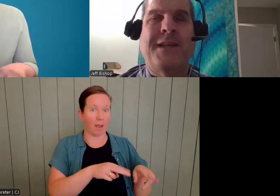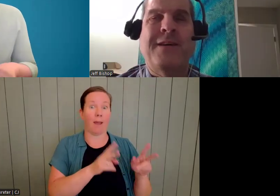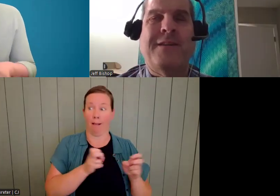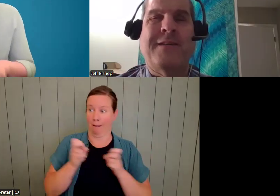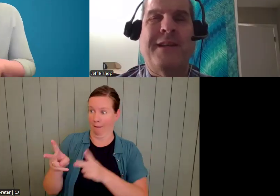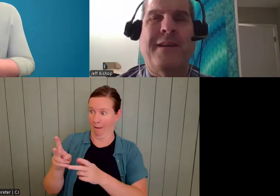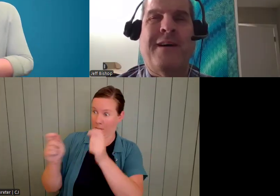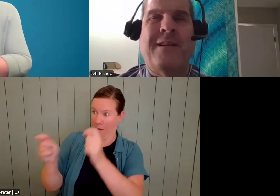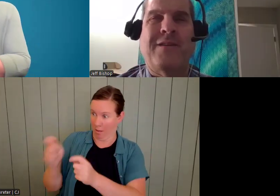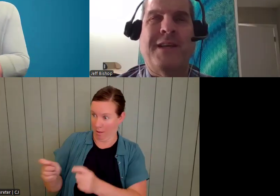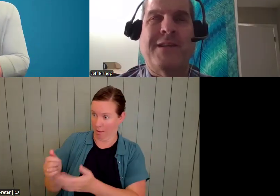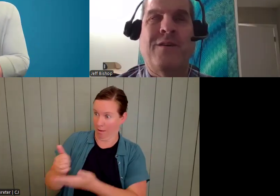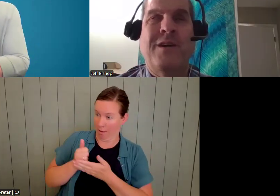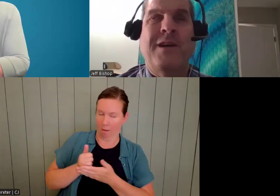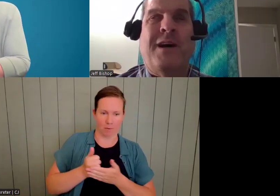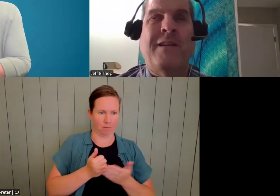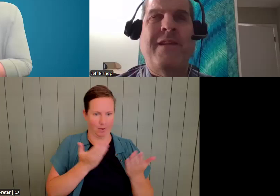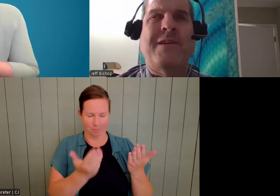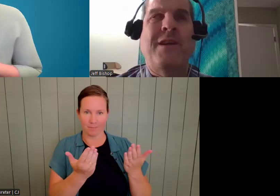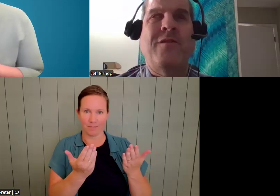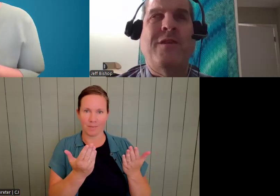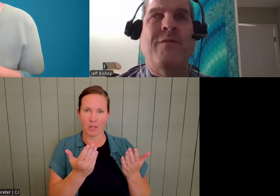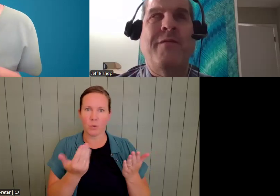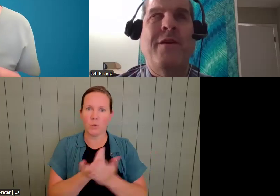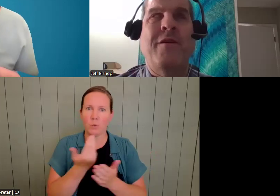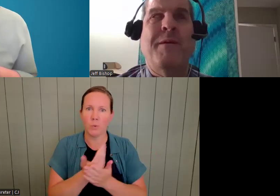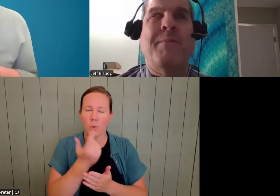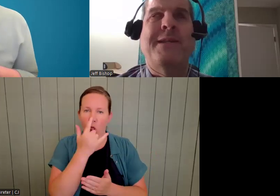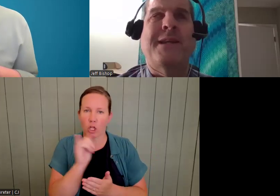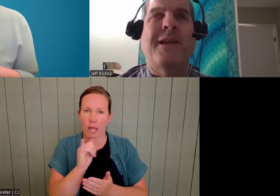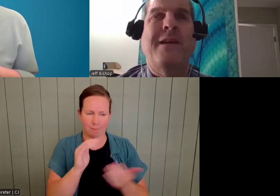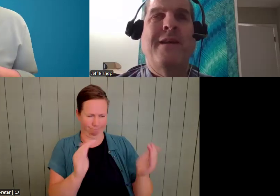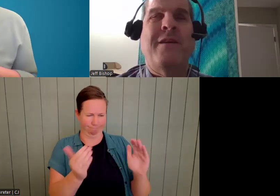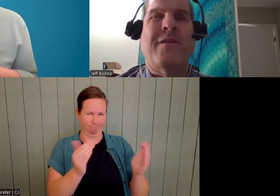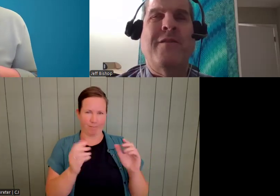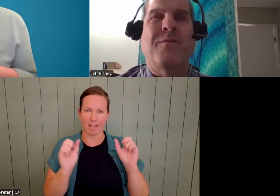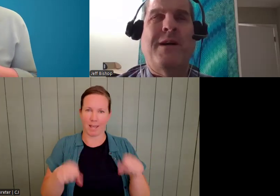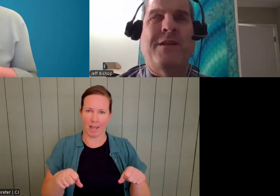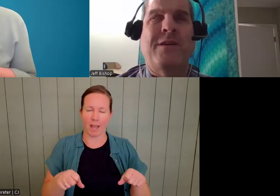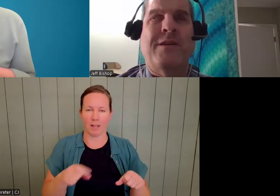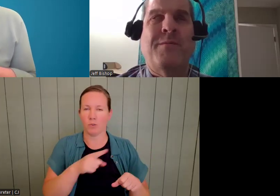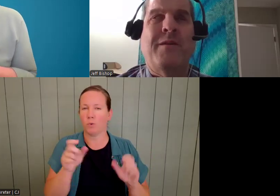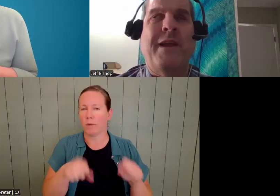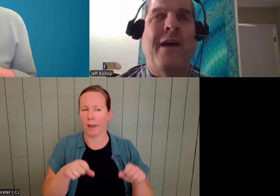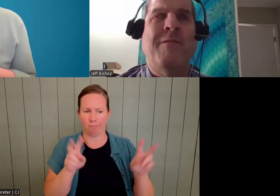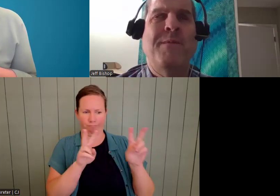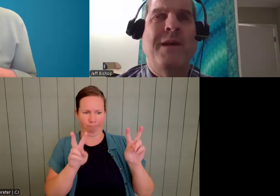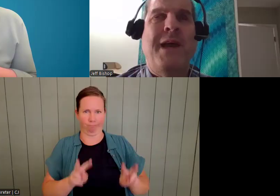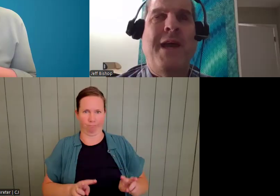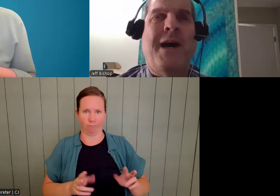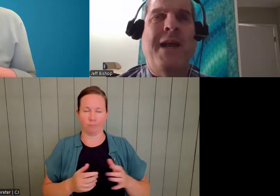and skills and all of those things. So I'll leave that to you to review, but basically you're going to want to really